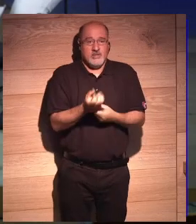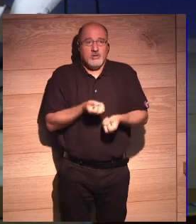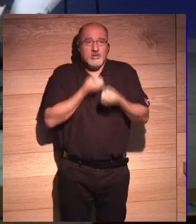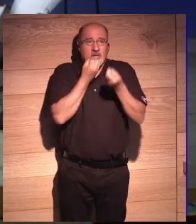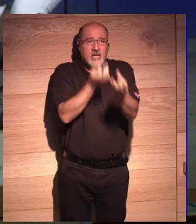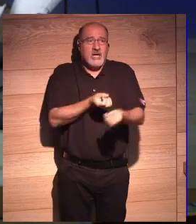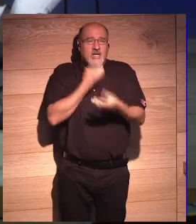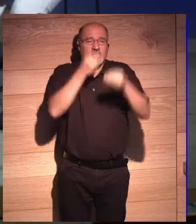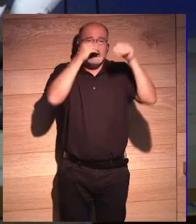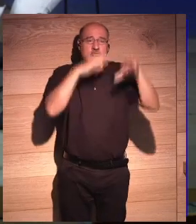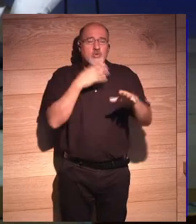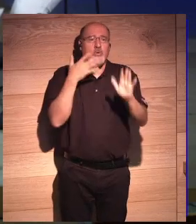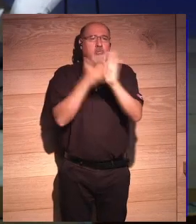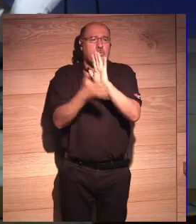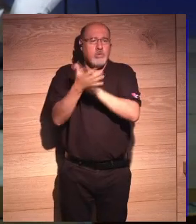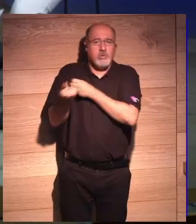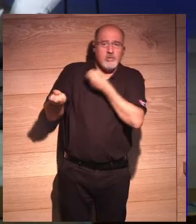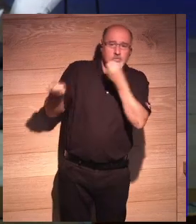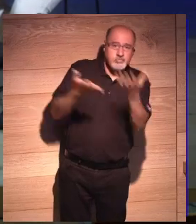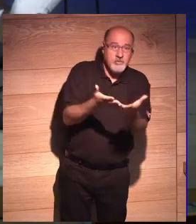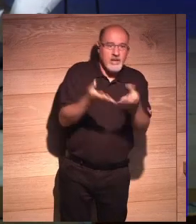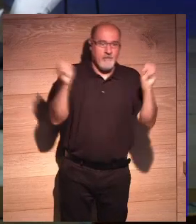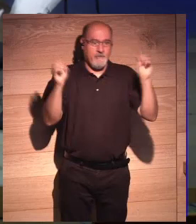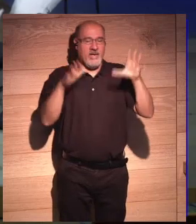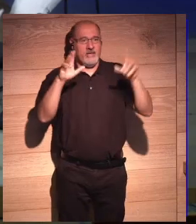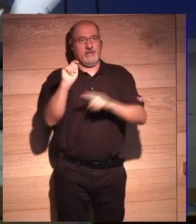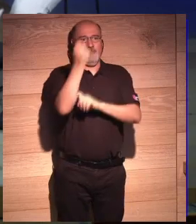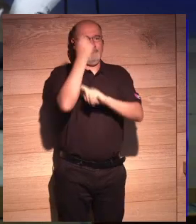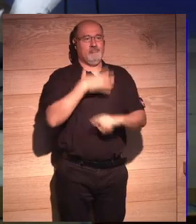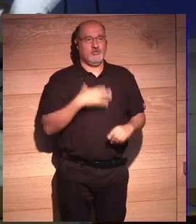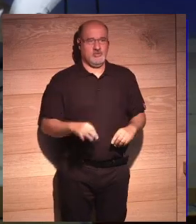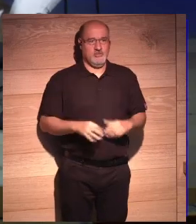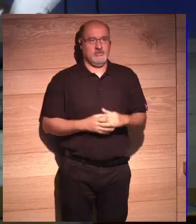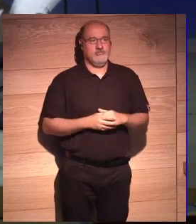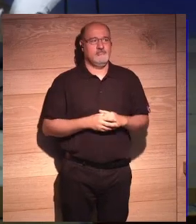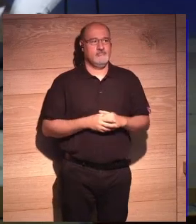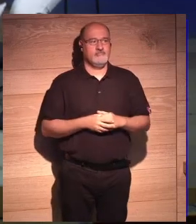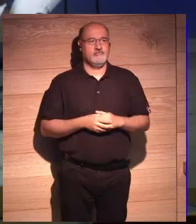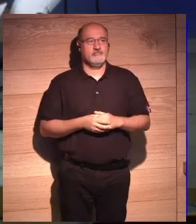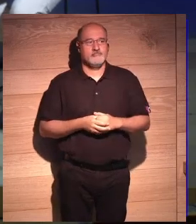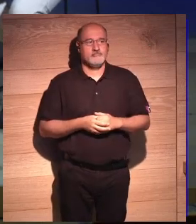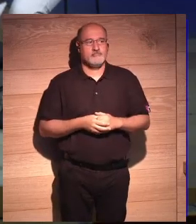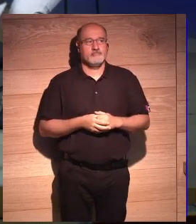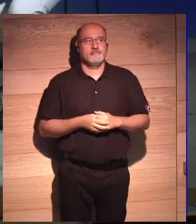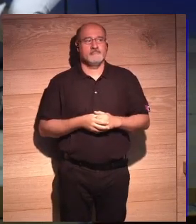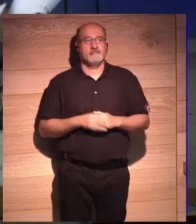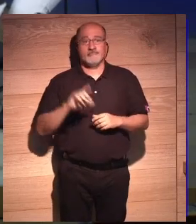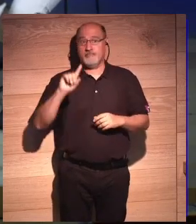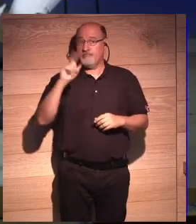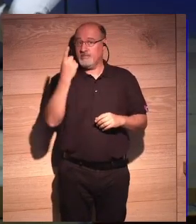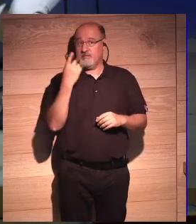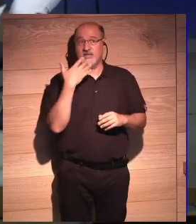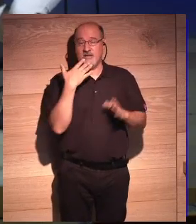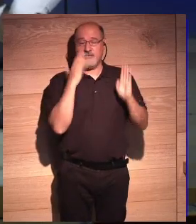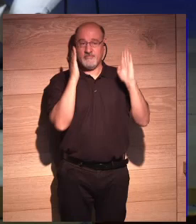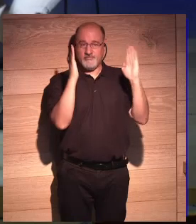what we have to push forward from the narrative part, so that image becomes a reality and crystallizes,